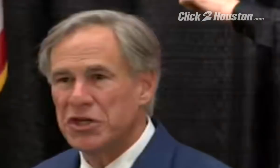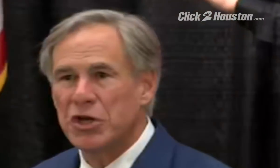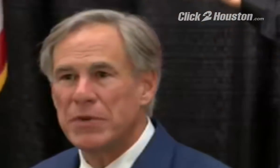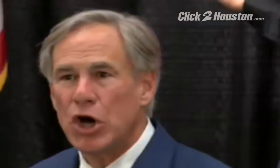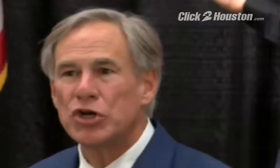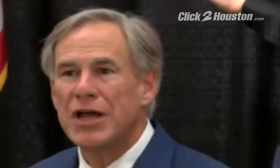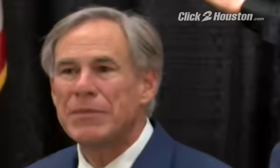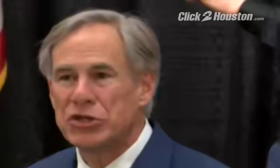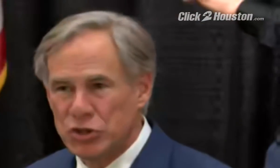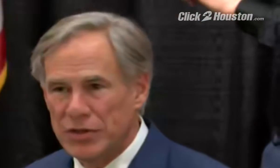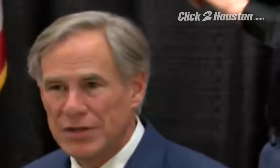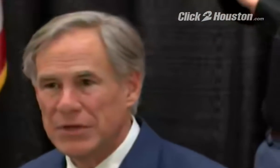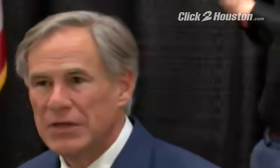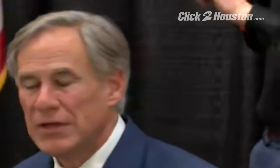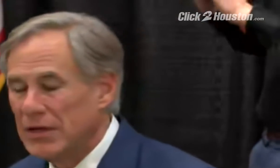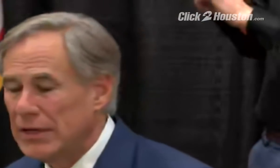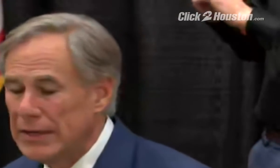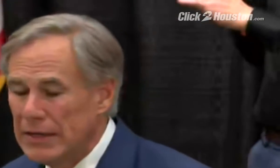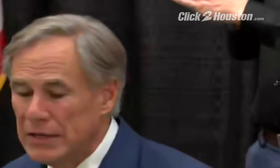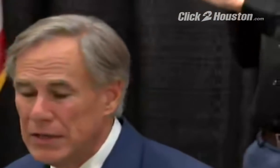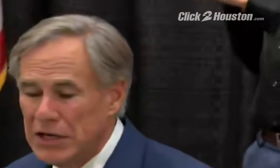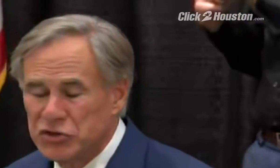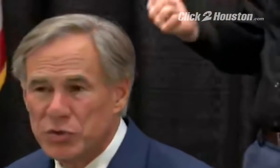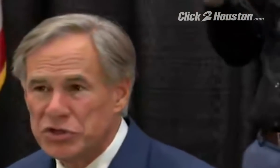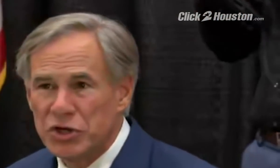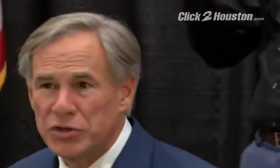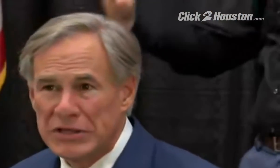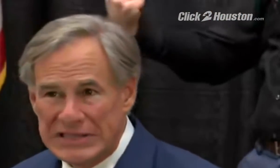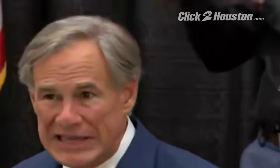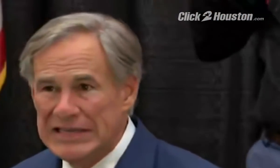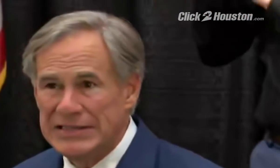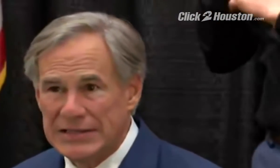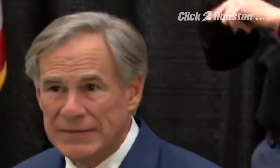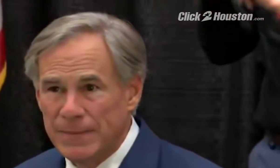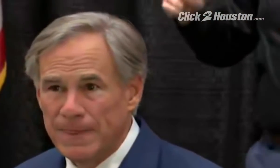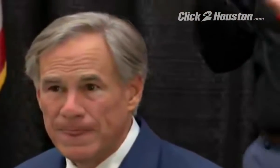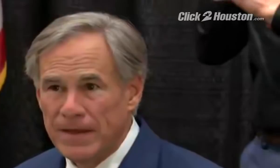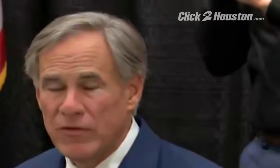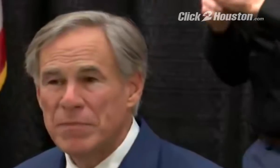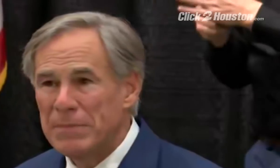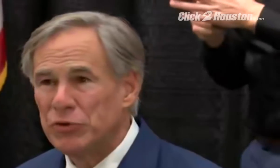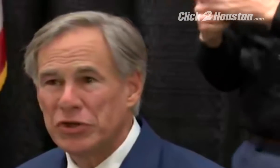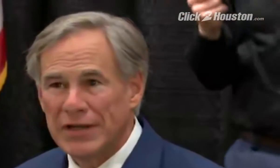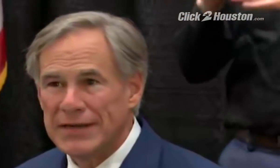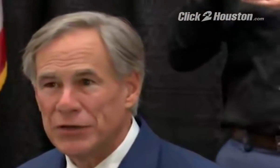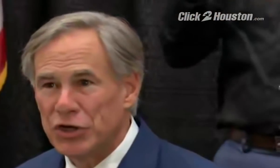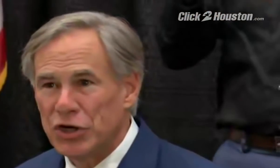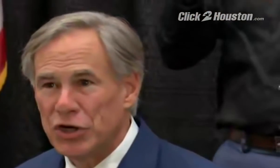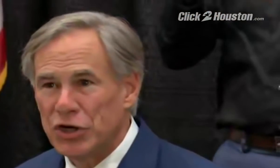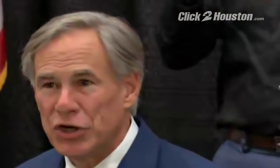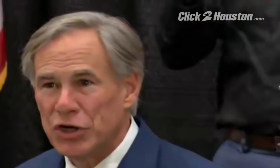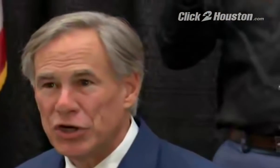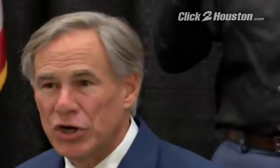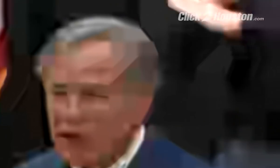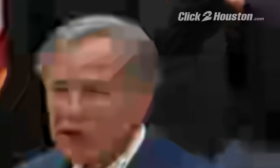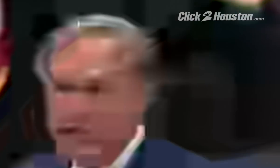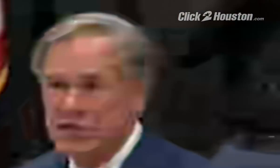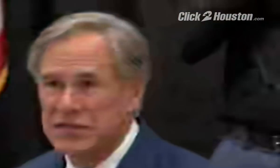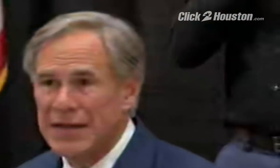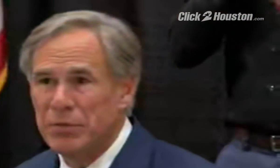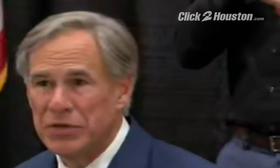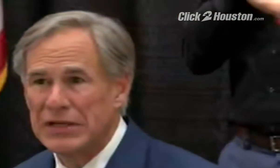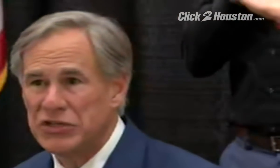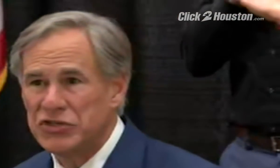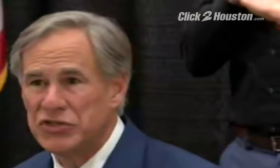danger that could be oncoming to them. And as a result, it's easy for people to let down their guard. I'll give you an